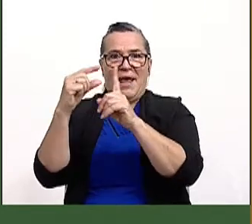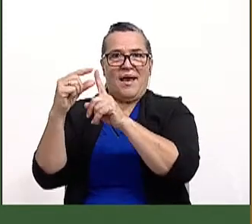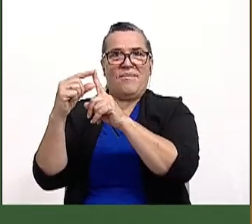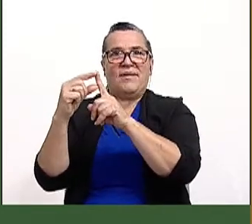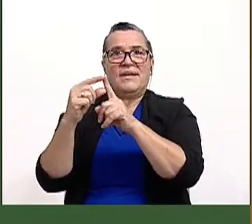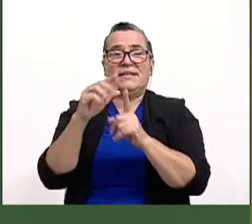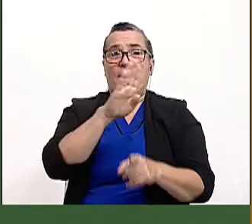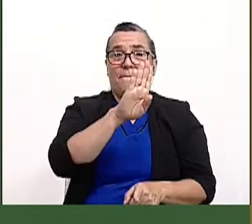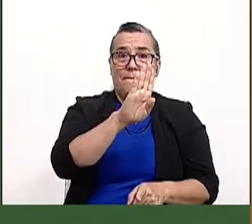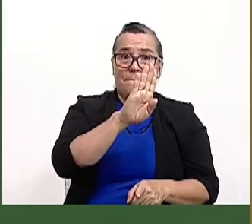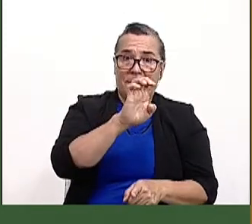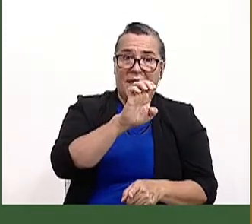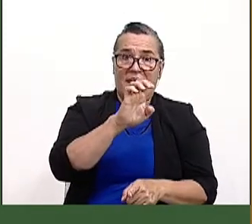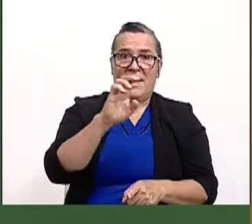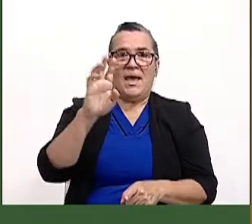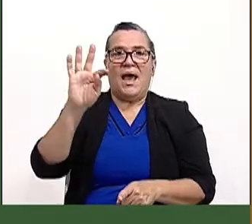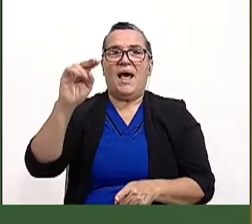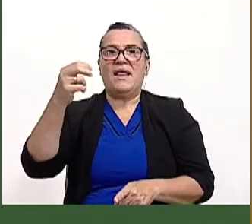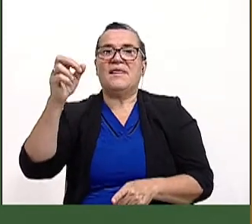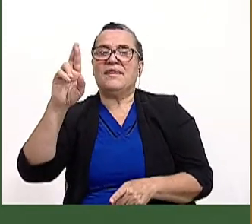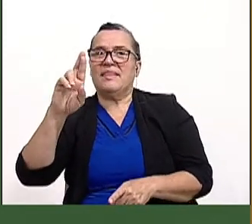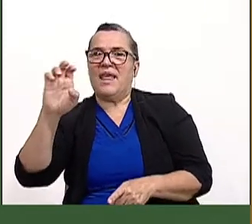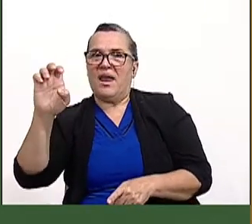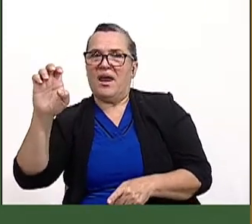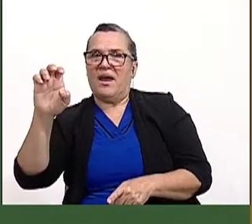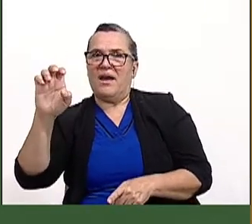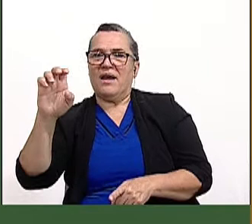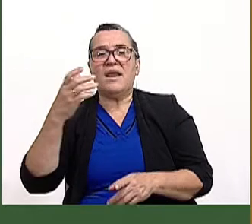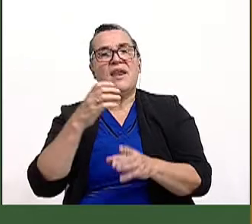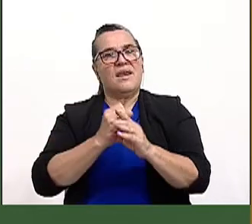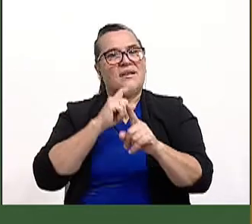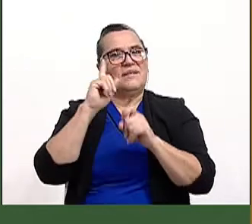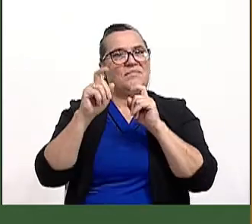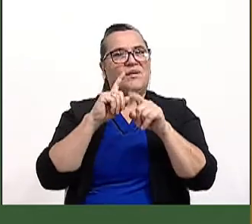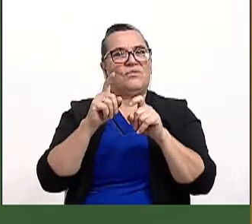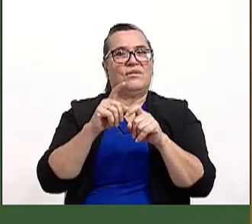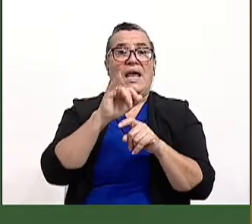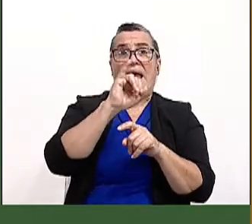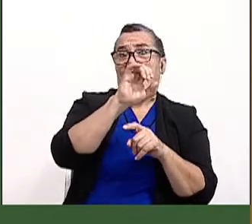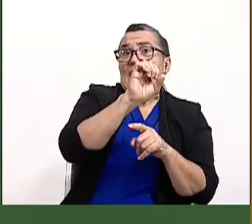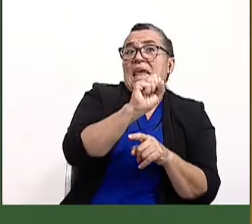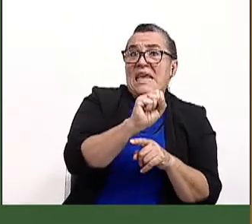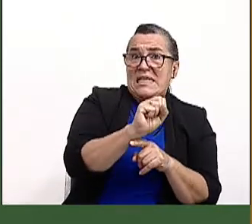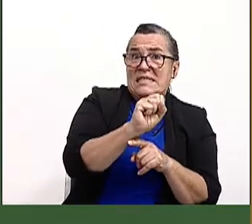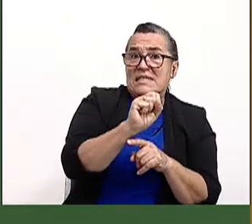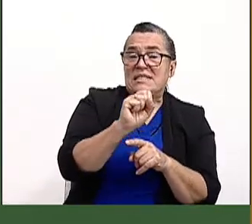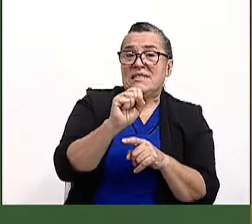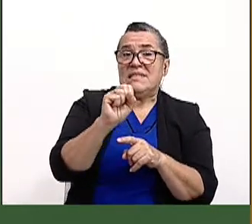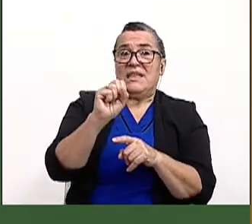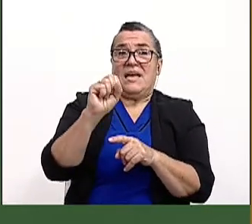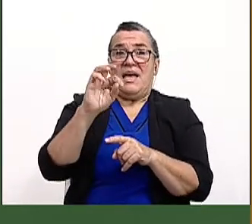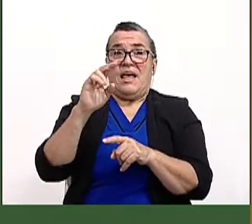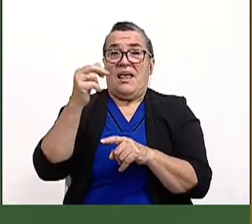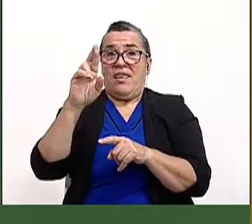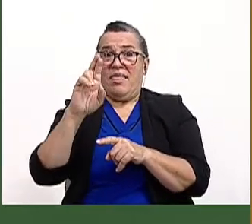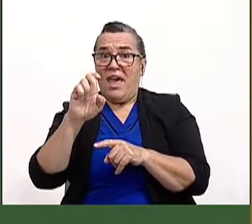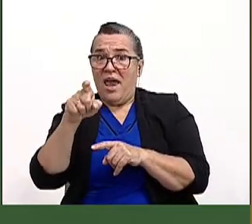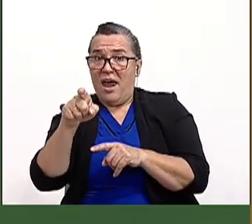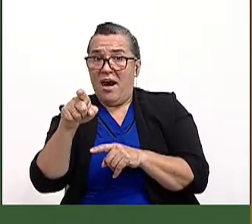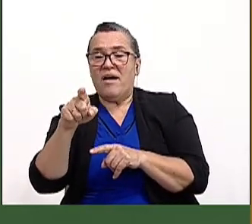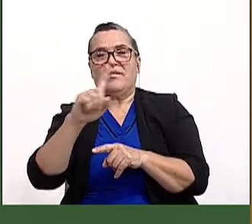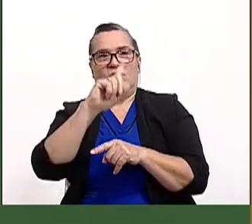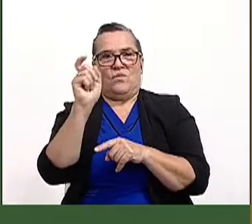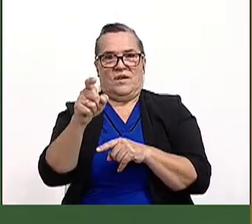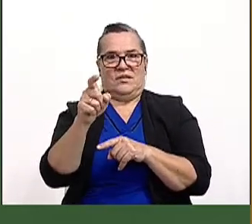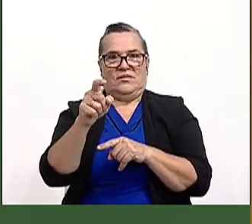the word there, and then we're going to make questions. Is there or are there? So look at the examples.